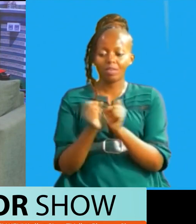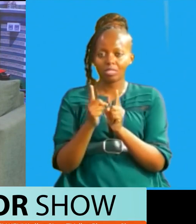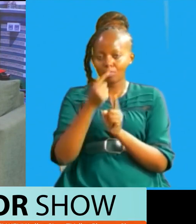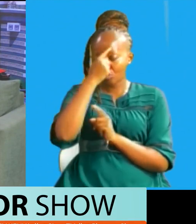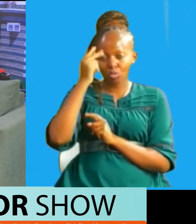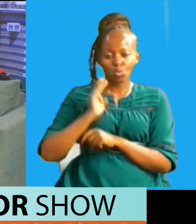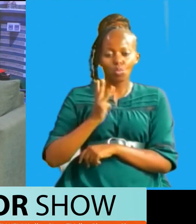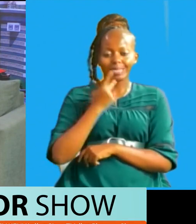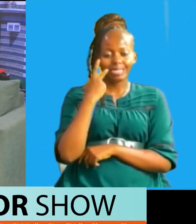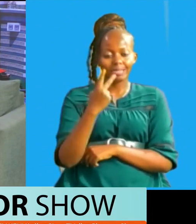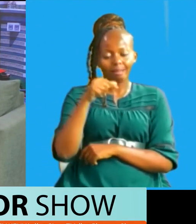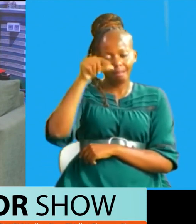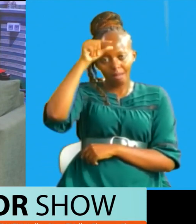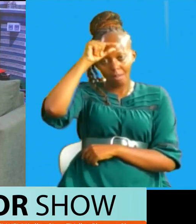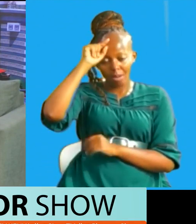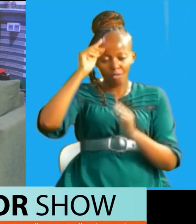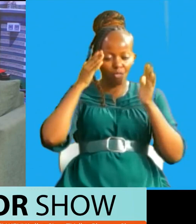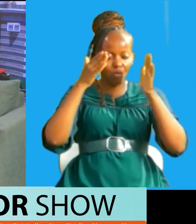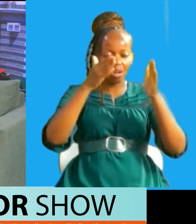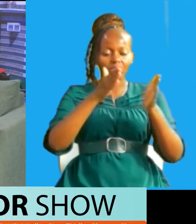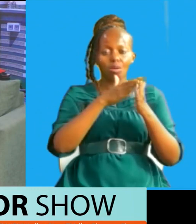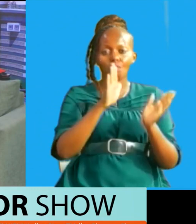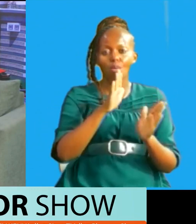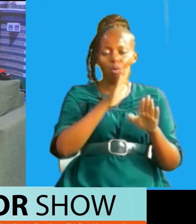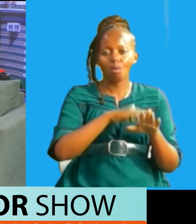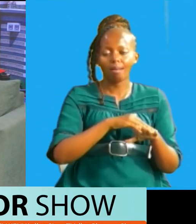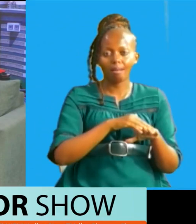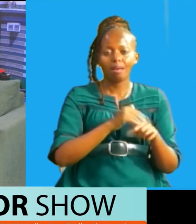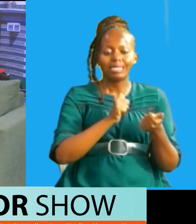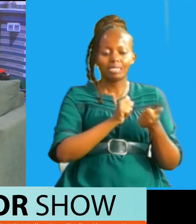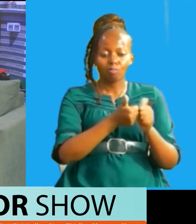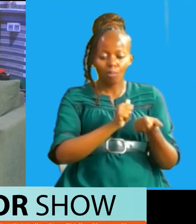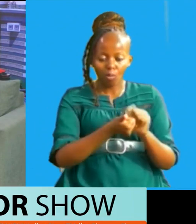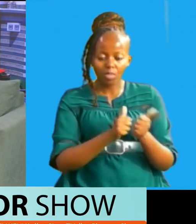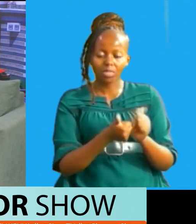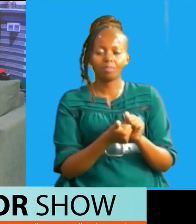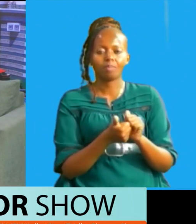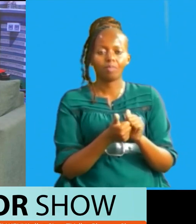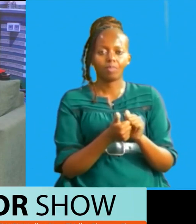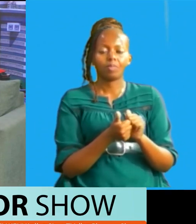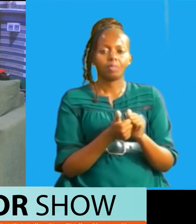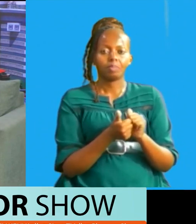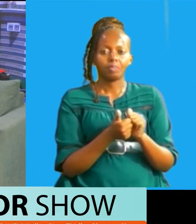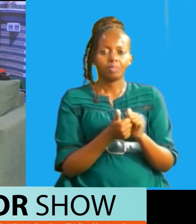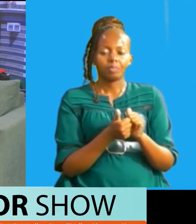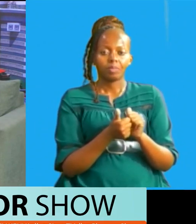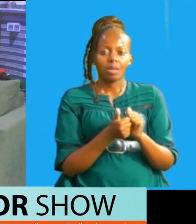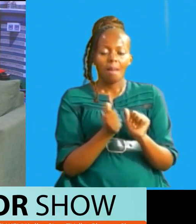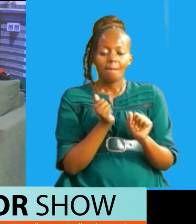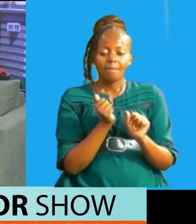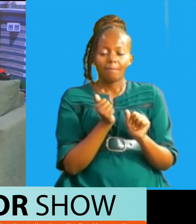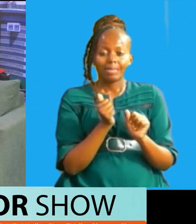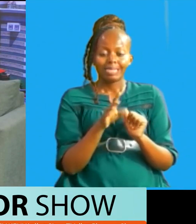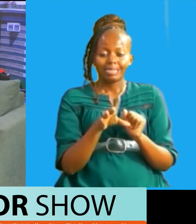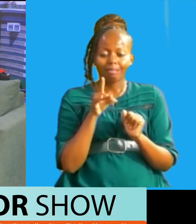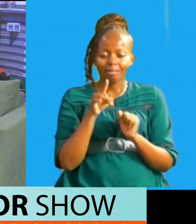see the government concentrating more on the sports, taking sports